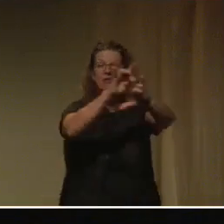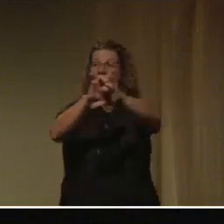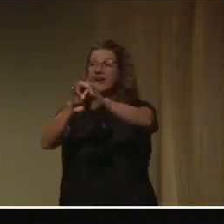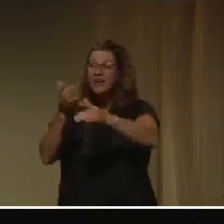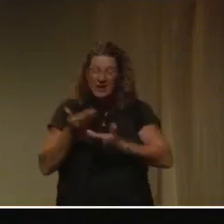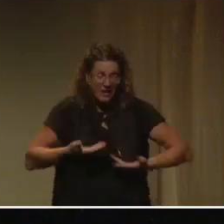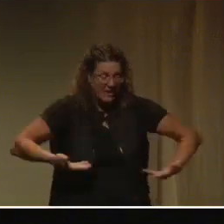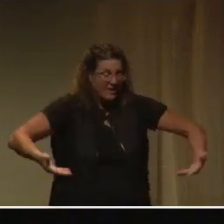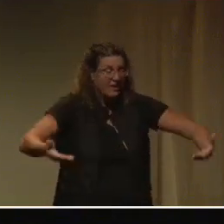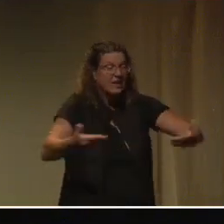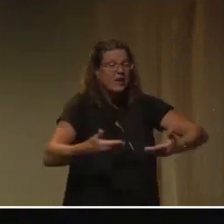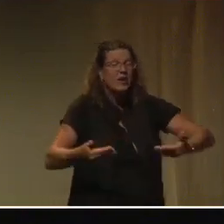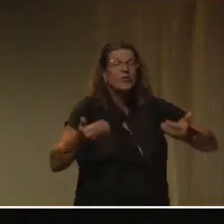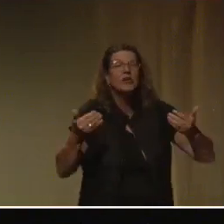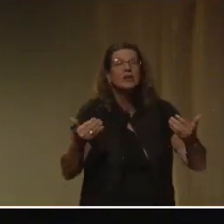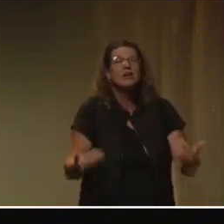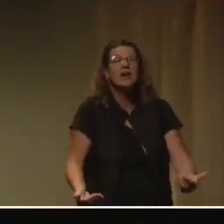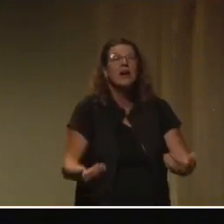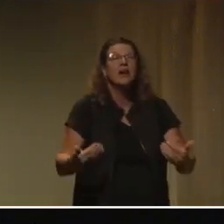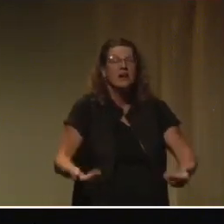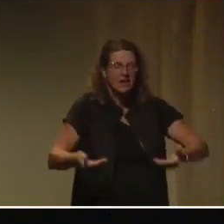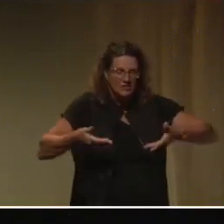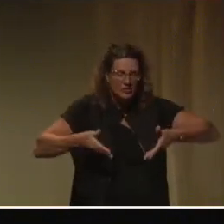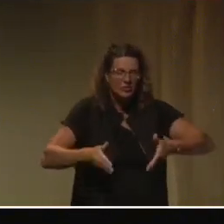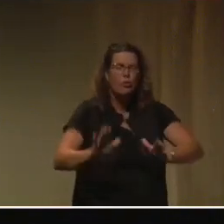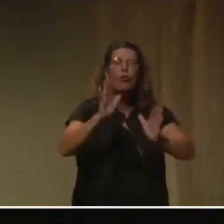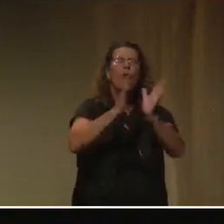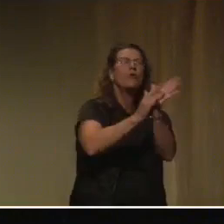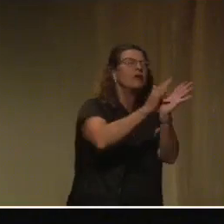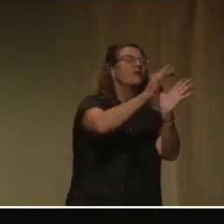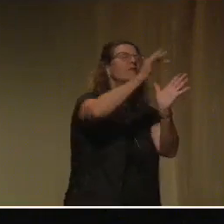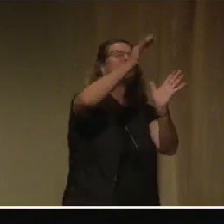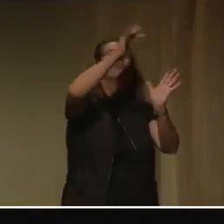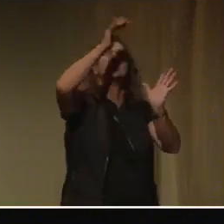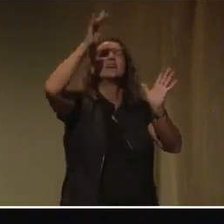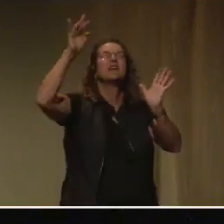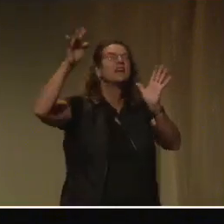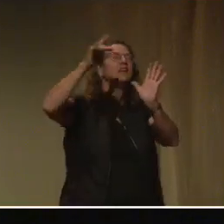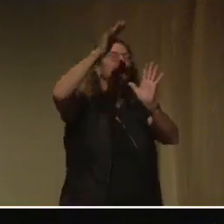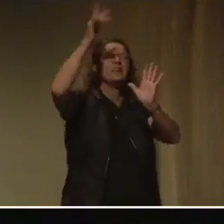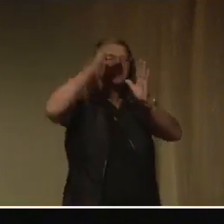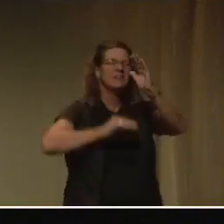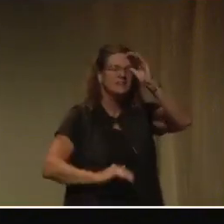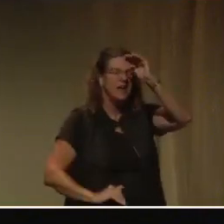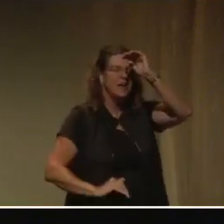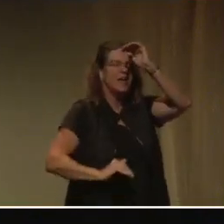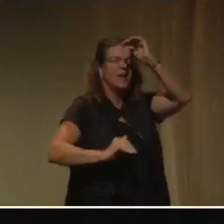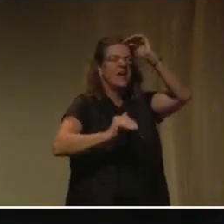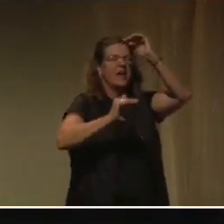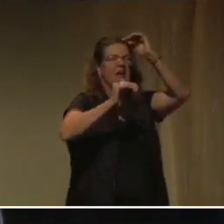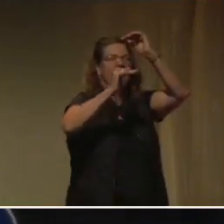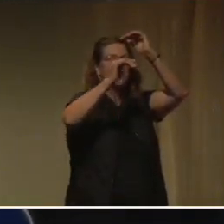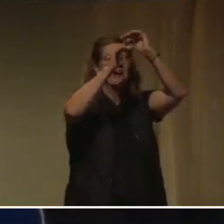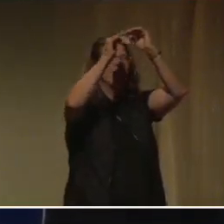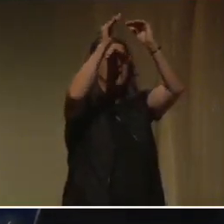Here and now, let your glory fill this